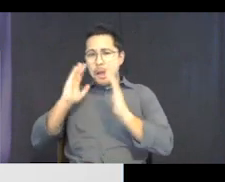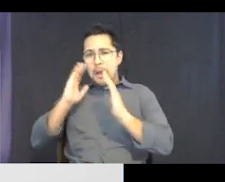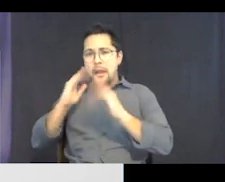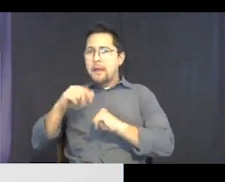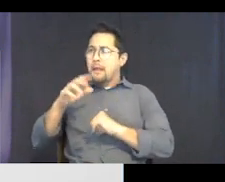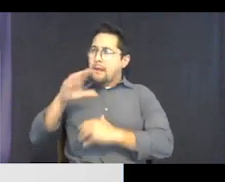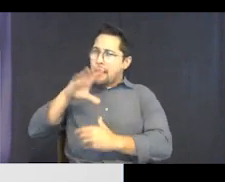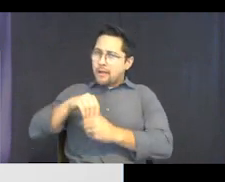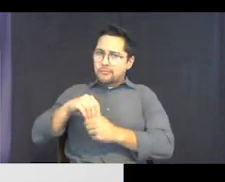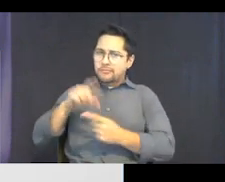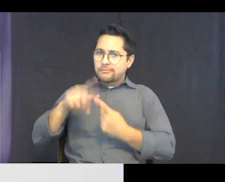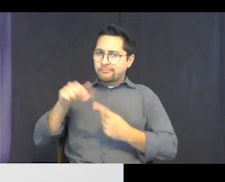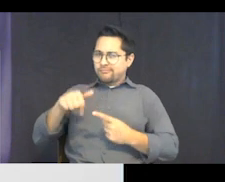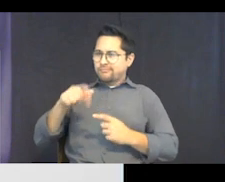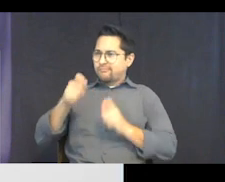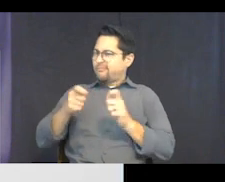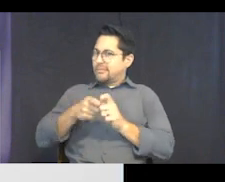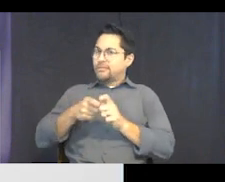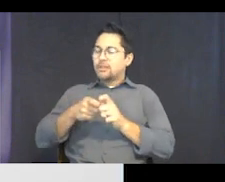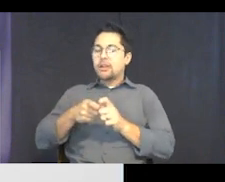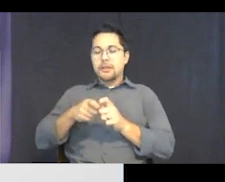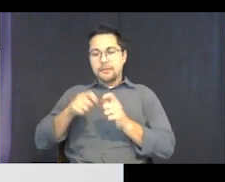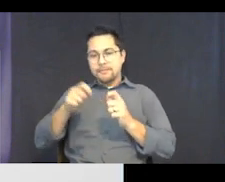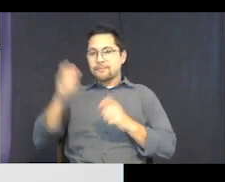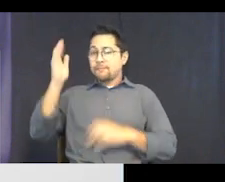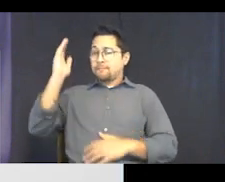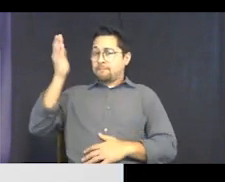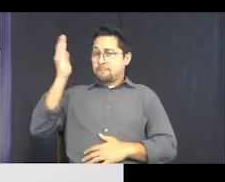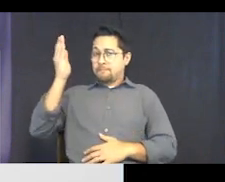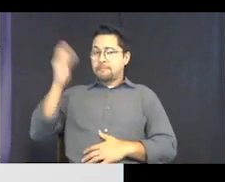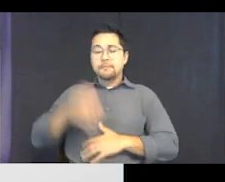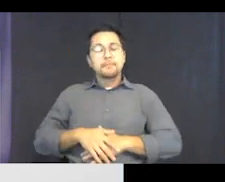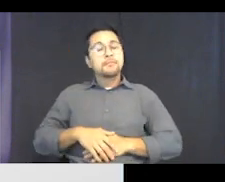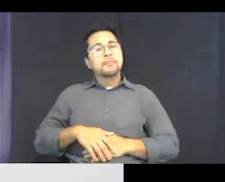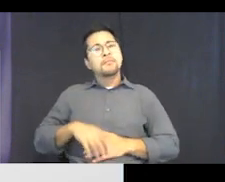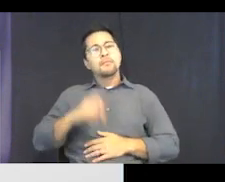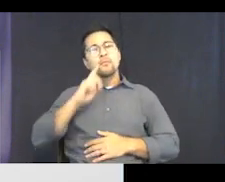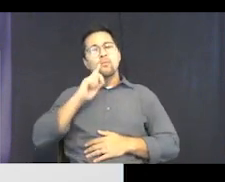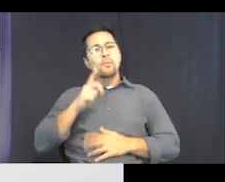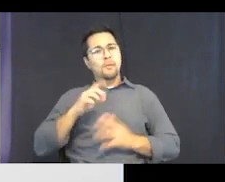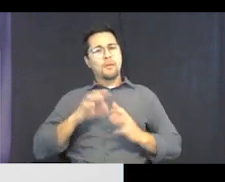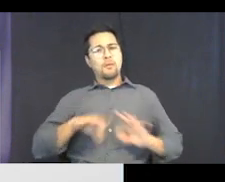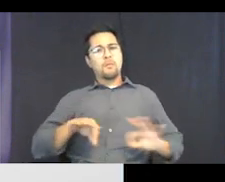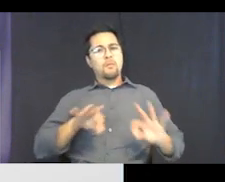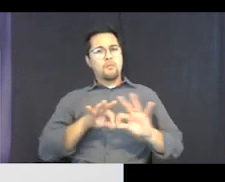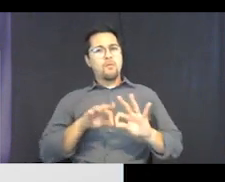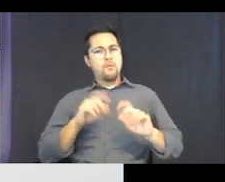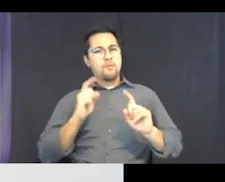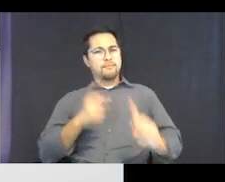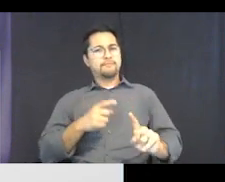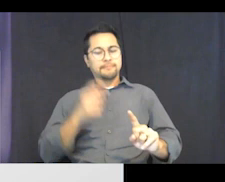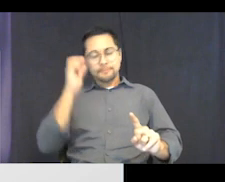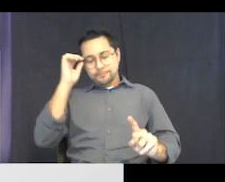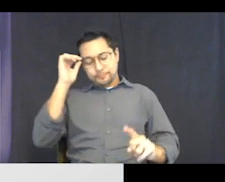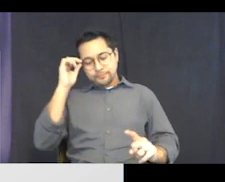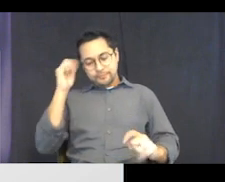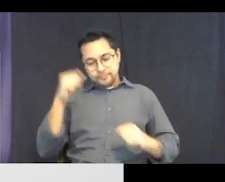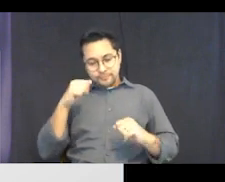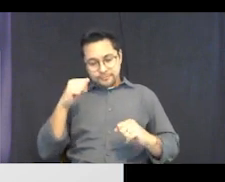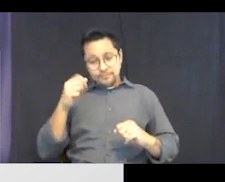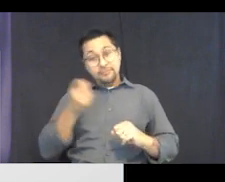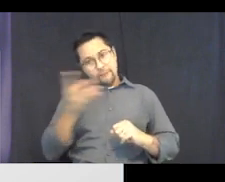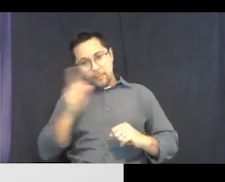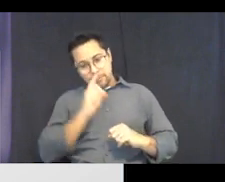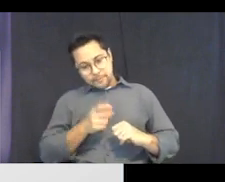and contribution to this particular presentation. I think the important point, perhaps, there's a few.